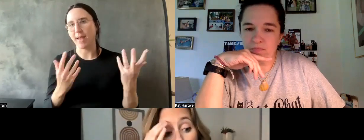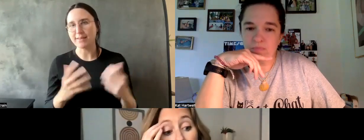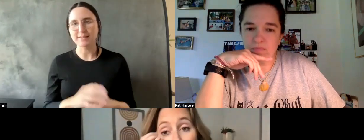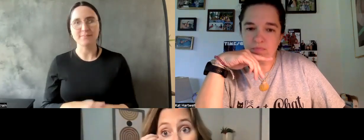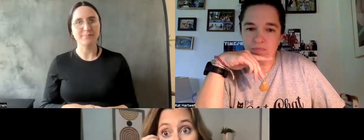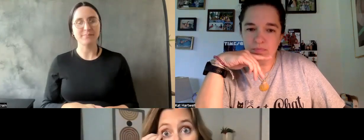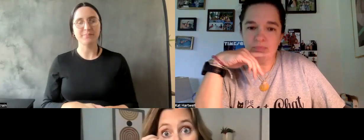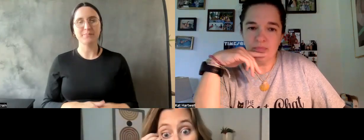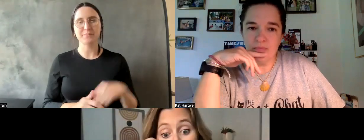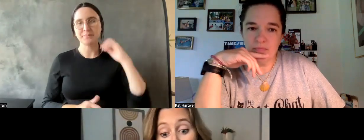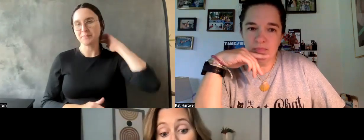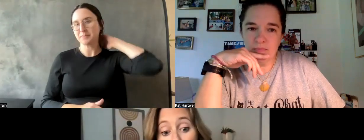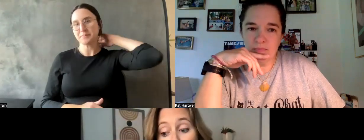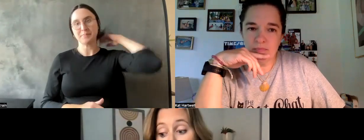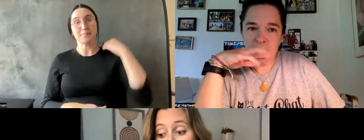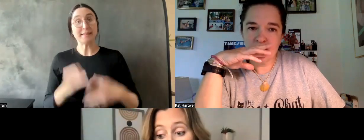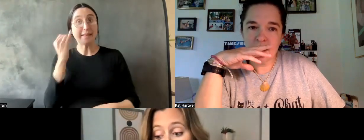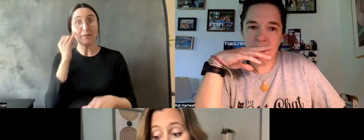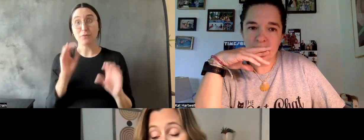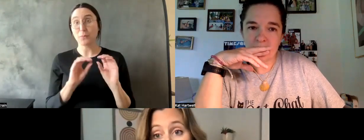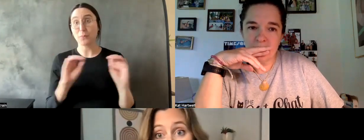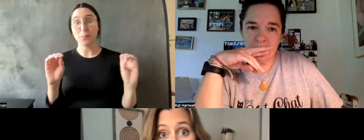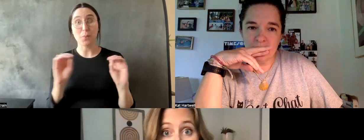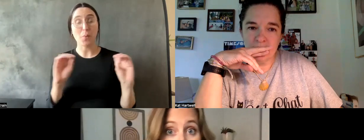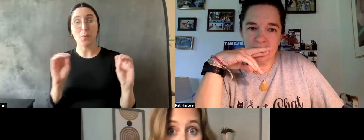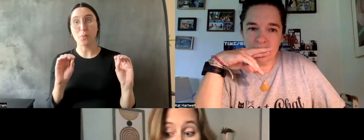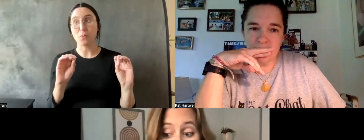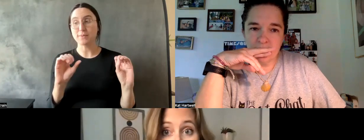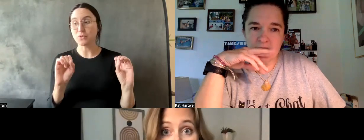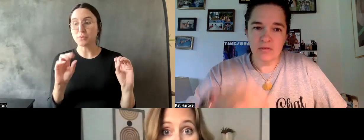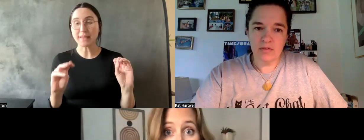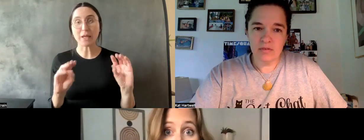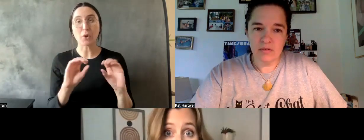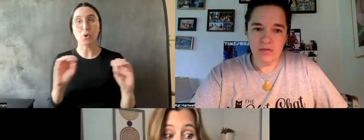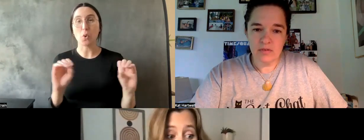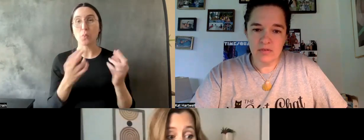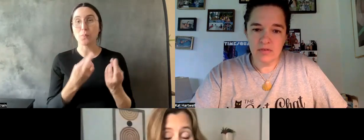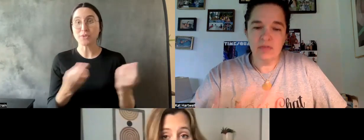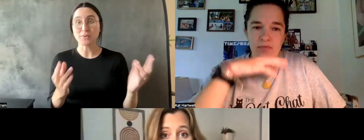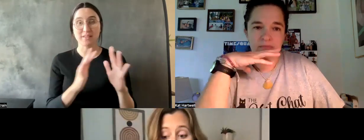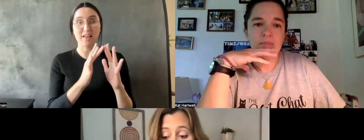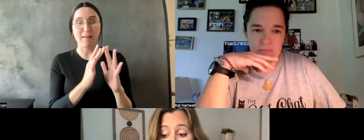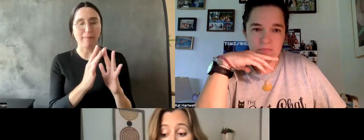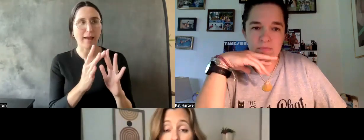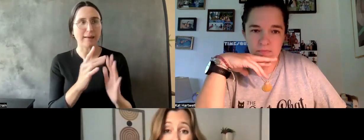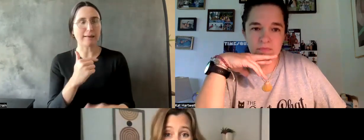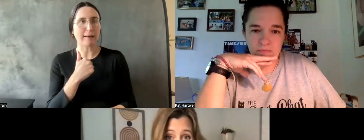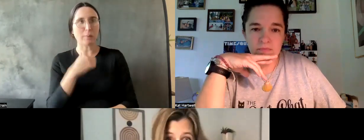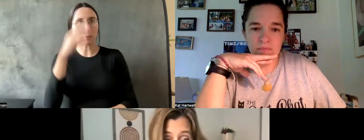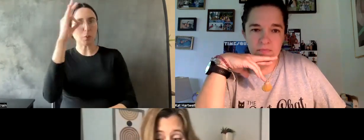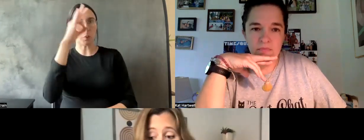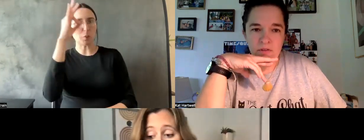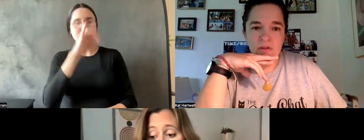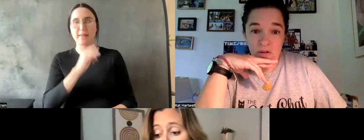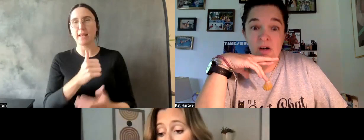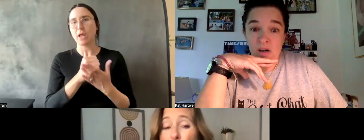know what I would have done without being able to find resources like that online. I mean, it made all the